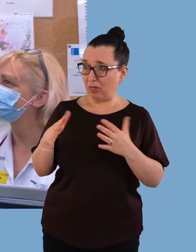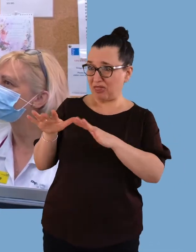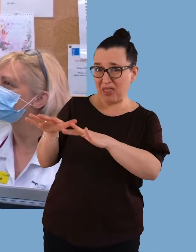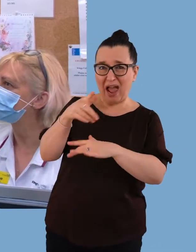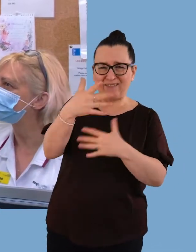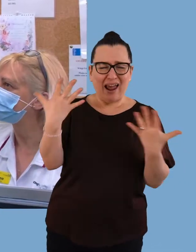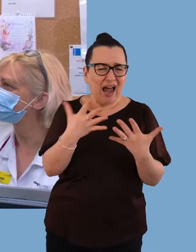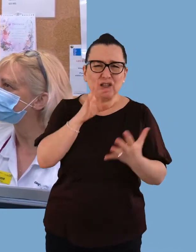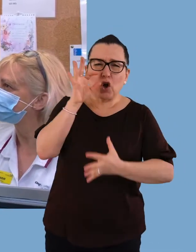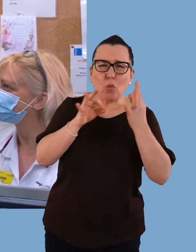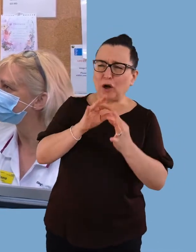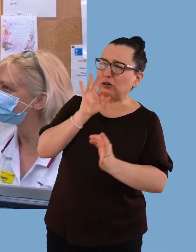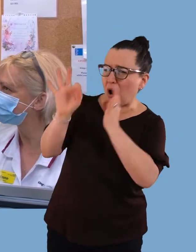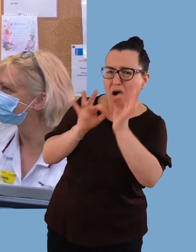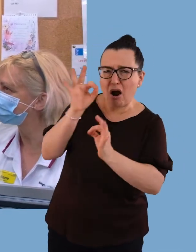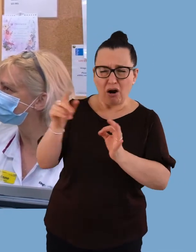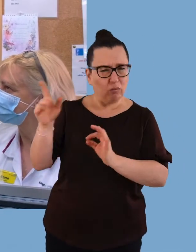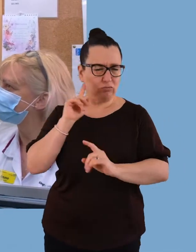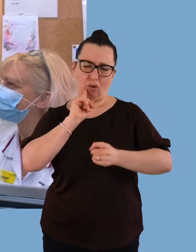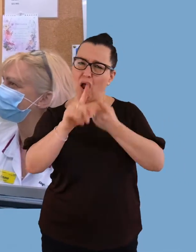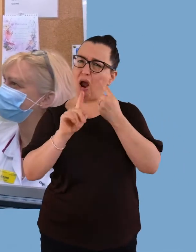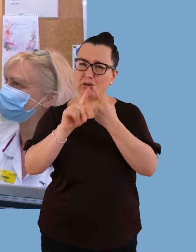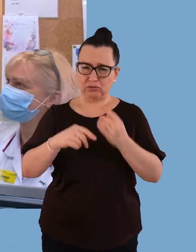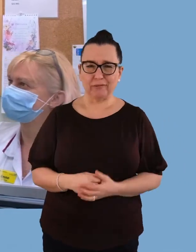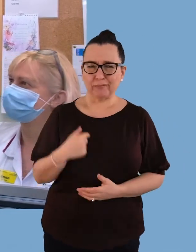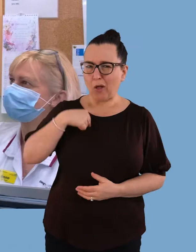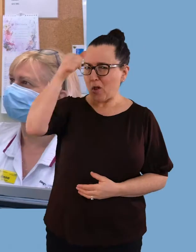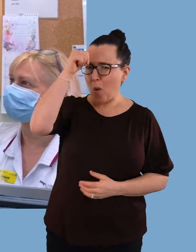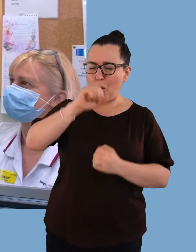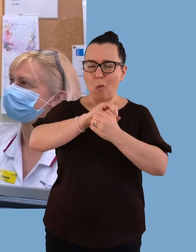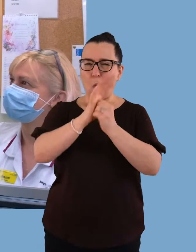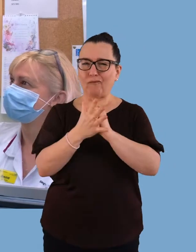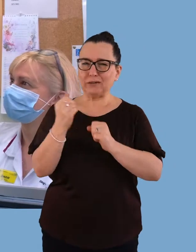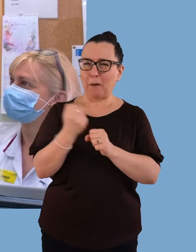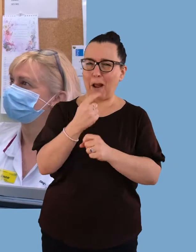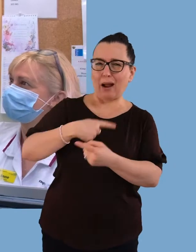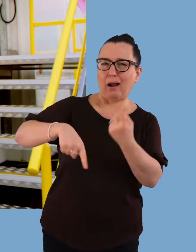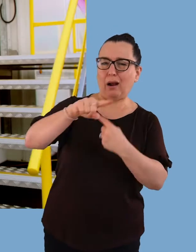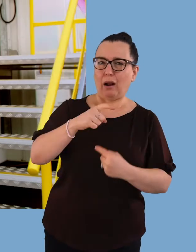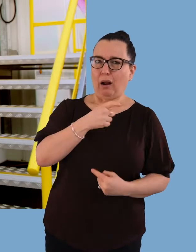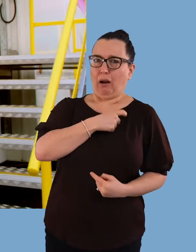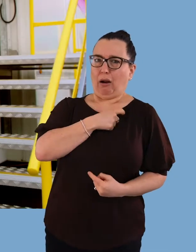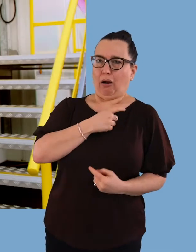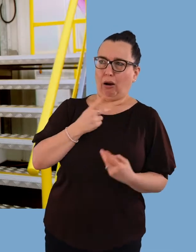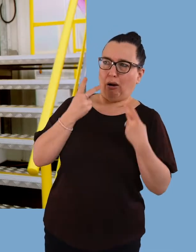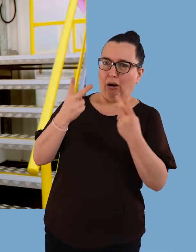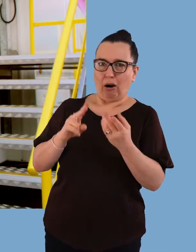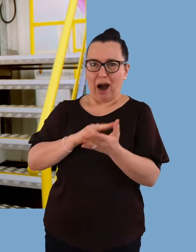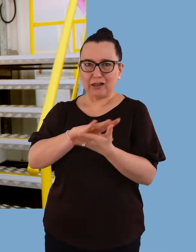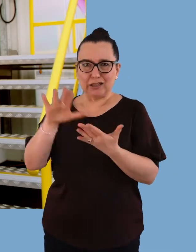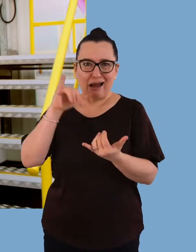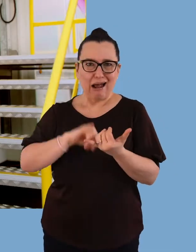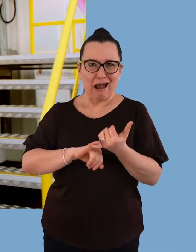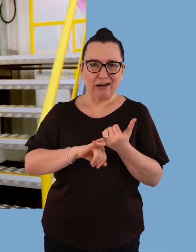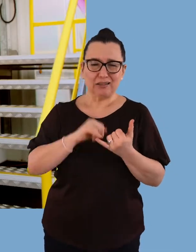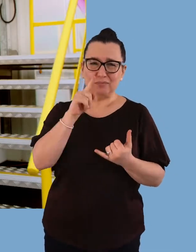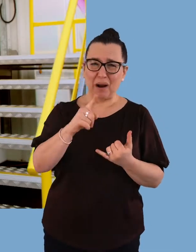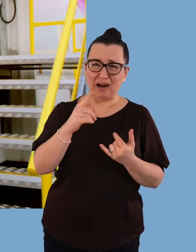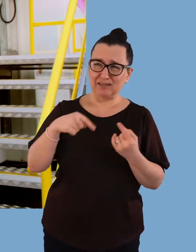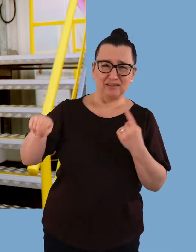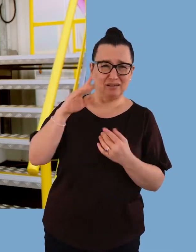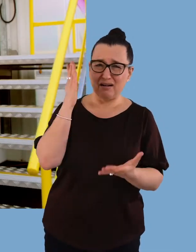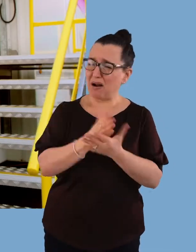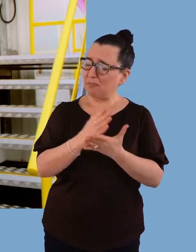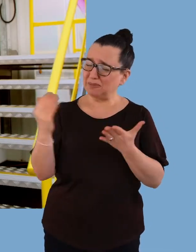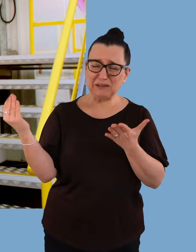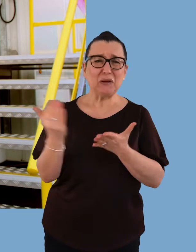mammographer and the team are on hand to answer any questions that you may have i know that covid has made people feel nervous about